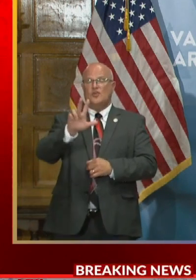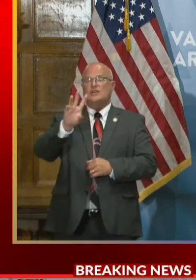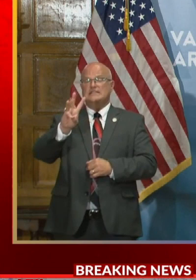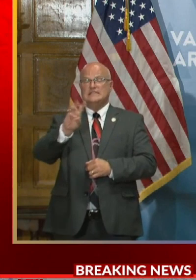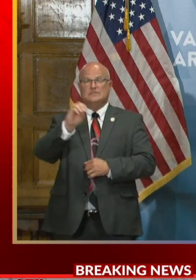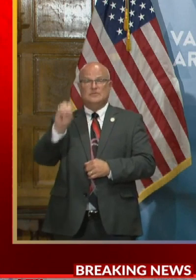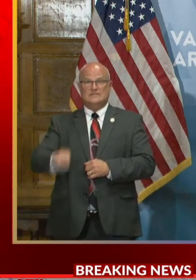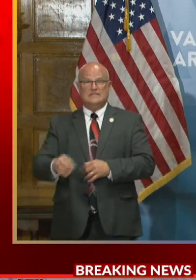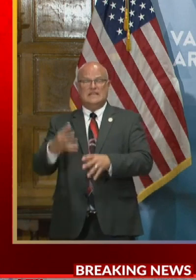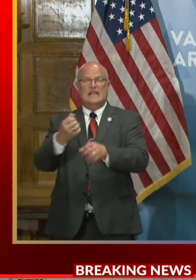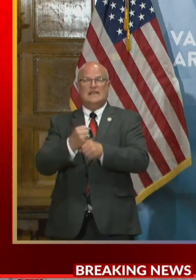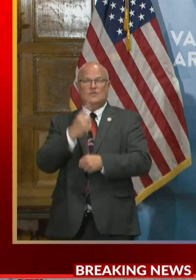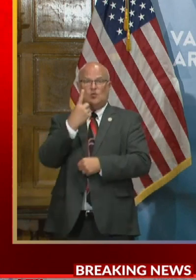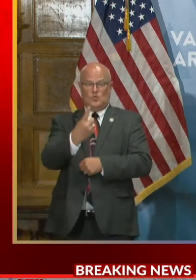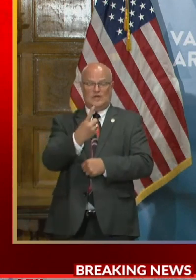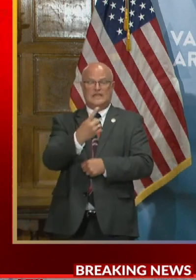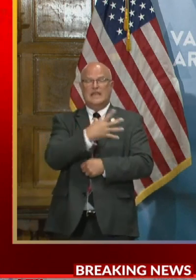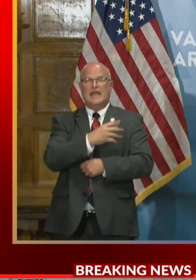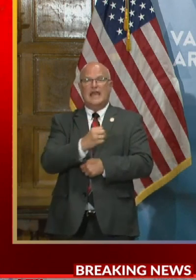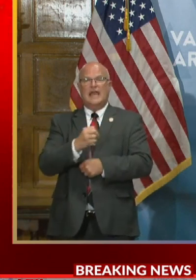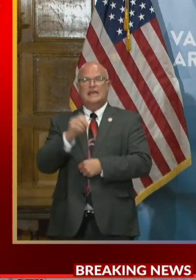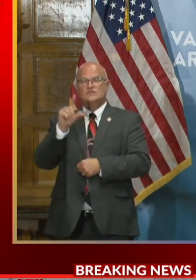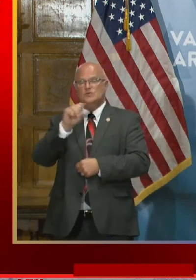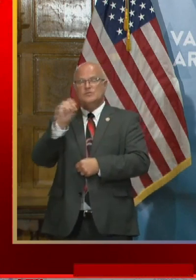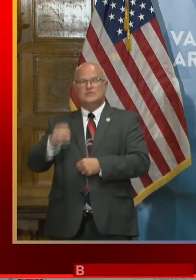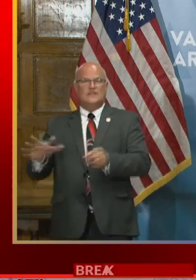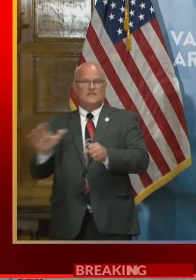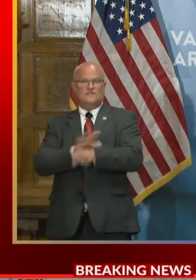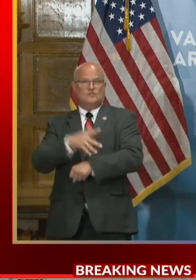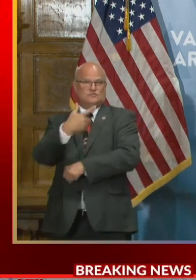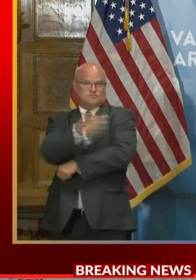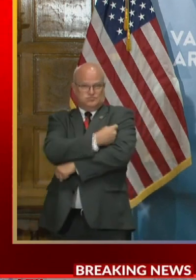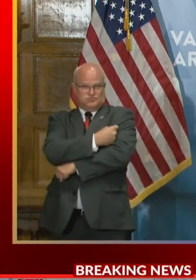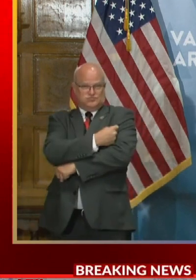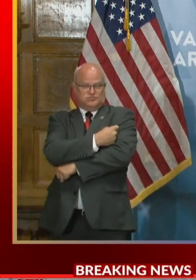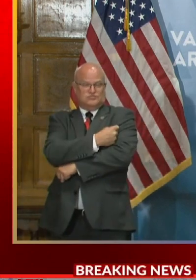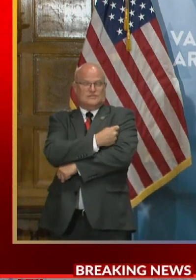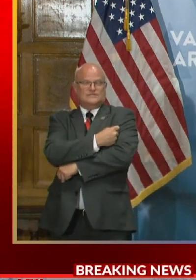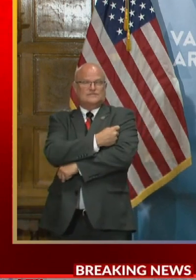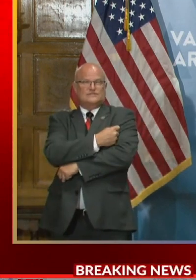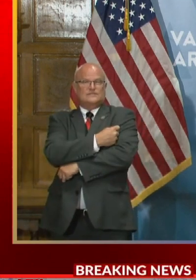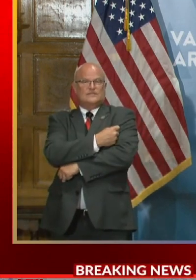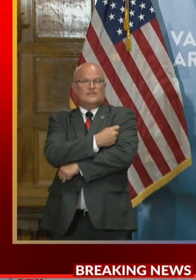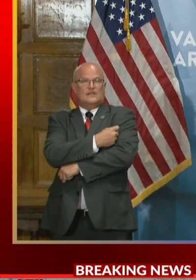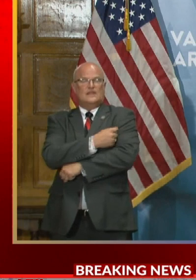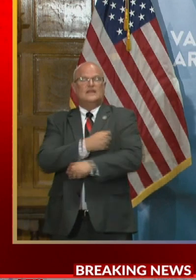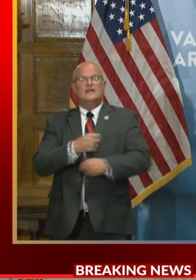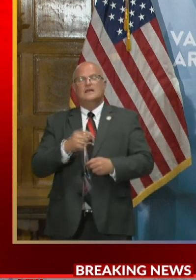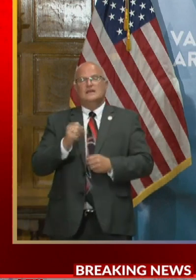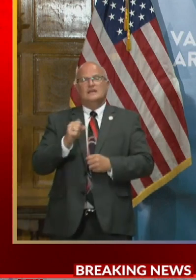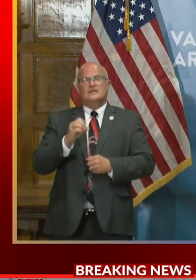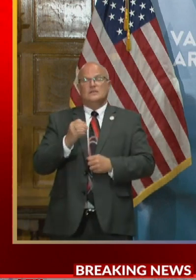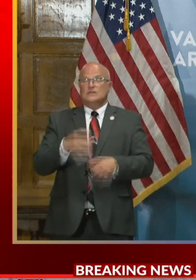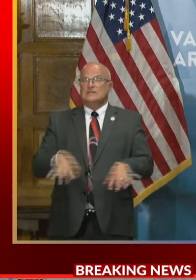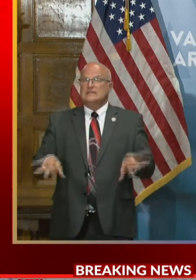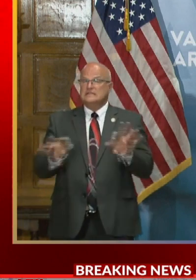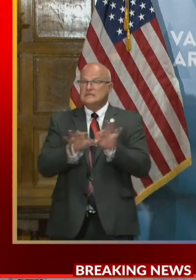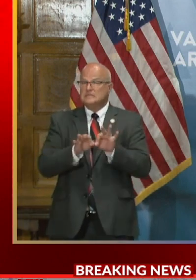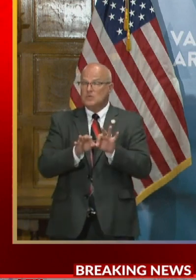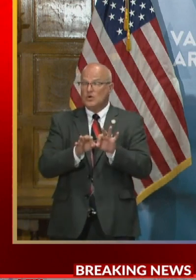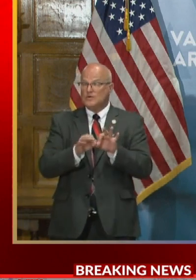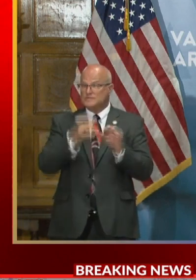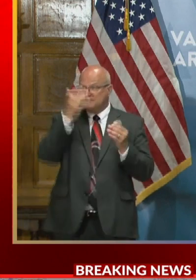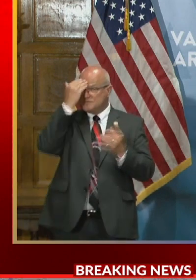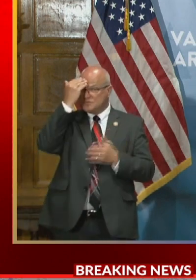36% has received a single dose, and 20% have received a full dose, full immunizing series. It's important to note